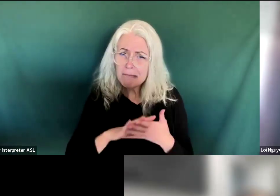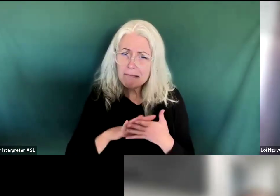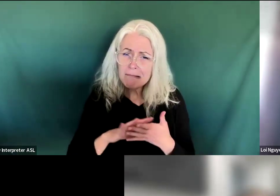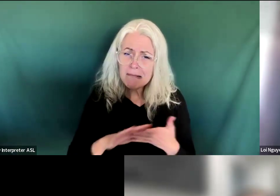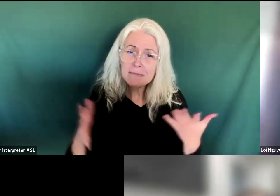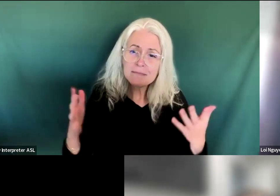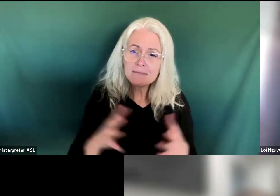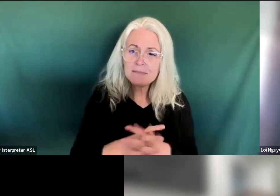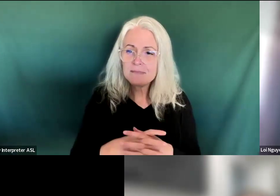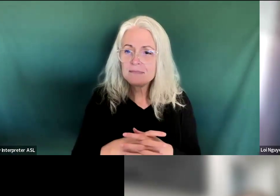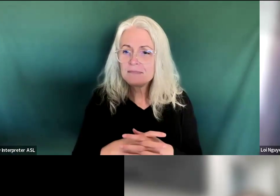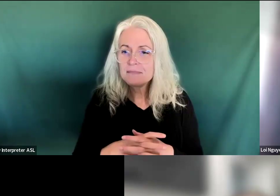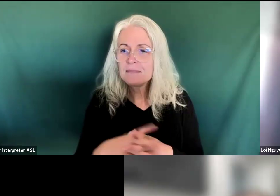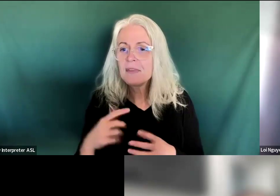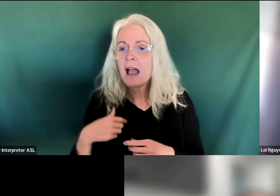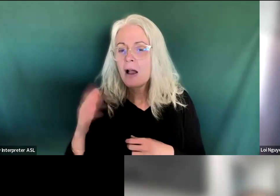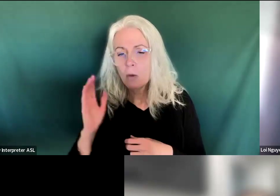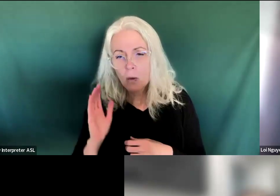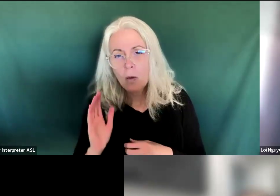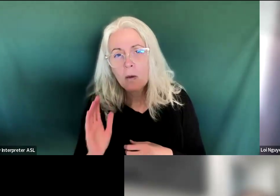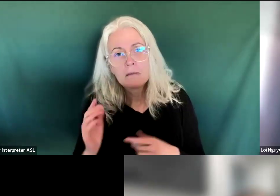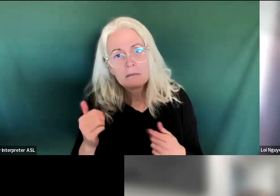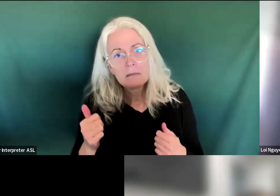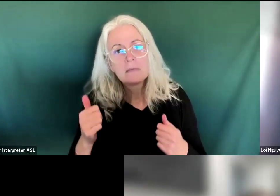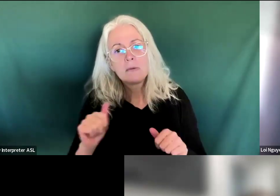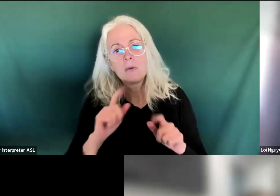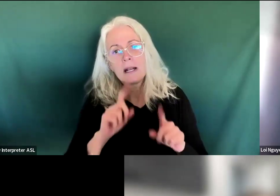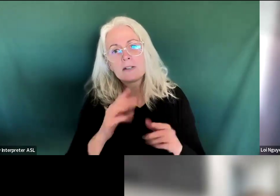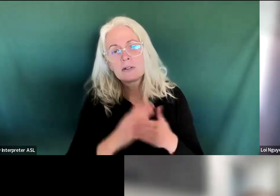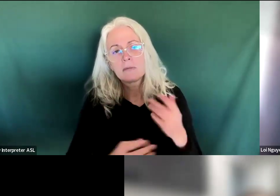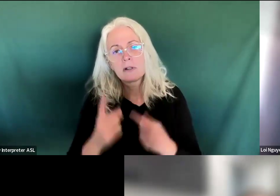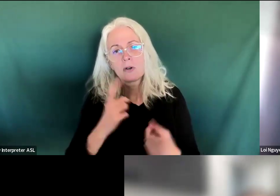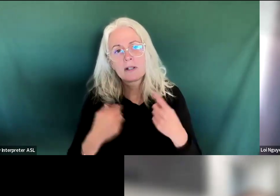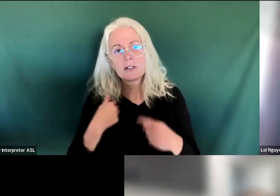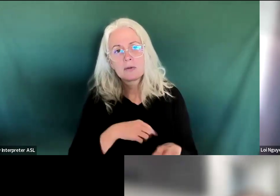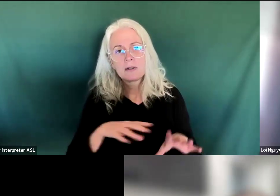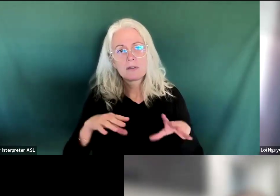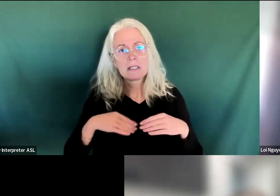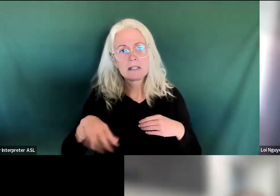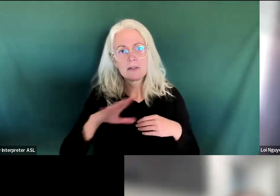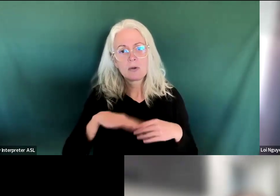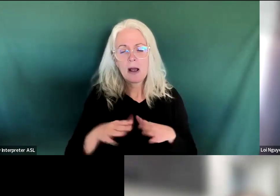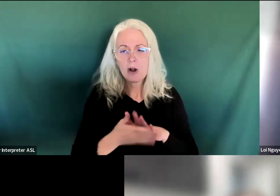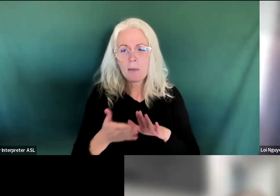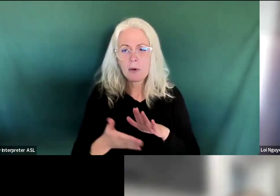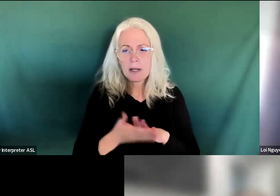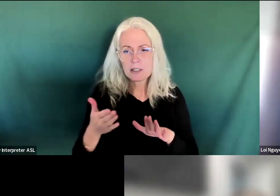blurry. I am going to attempt to answer some of the questions that we received around